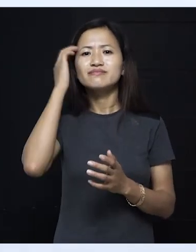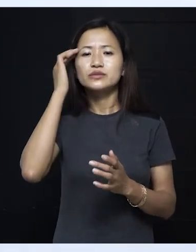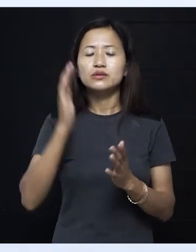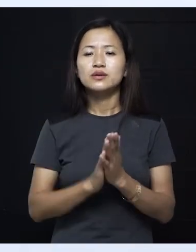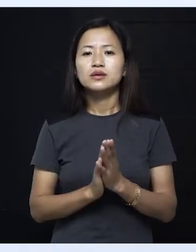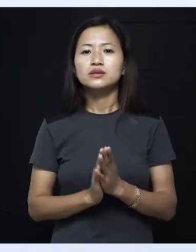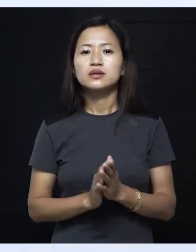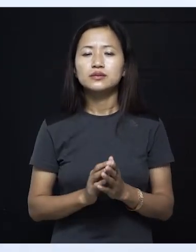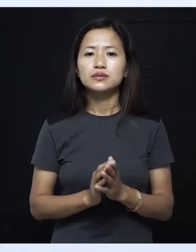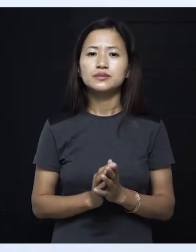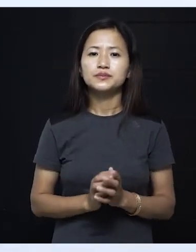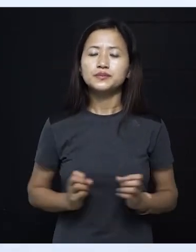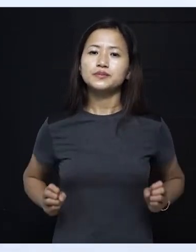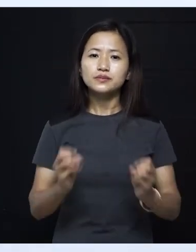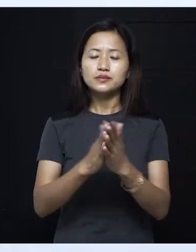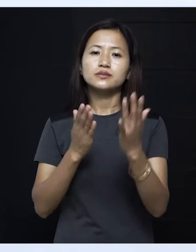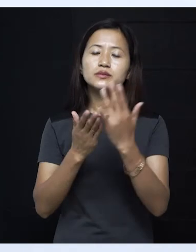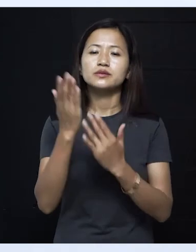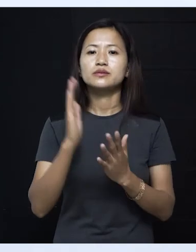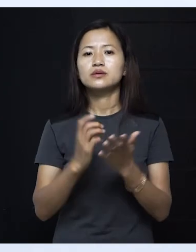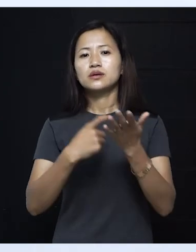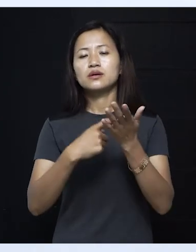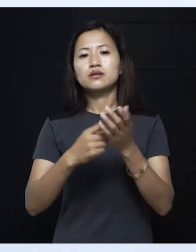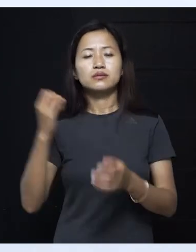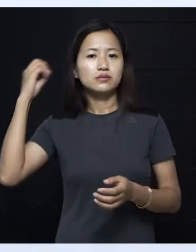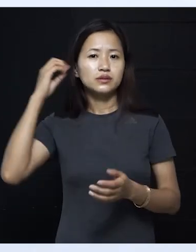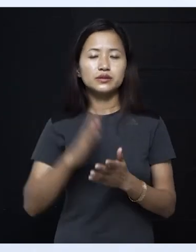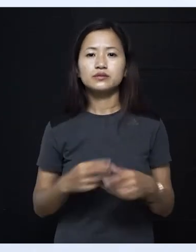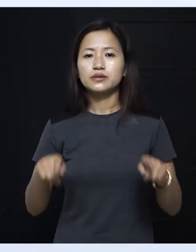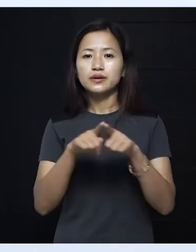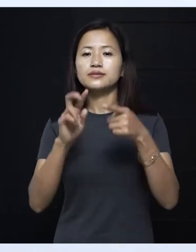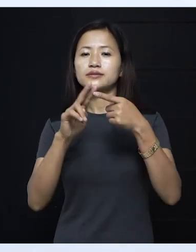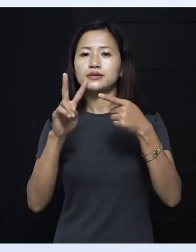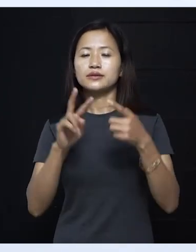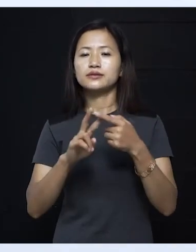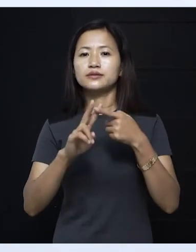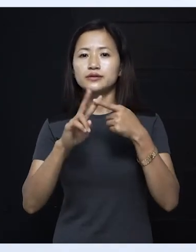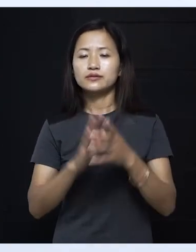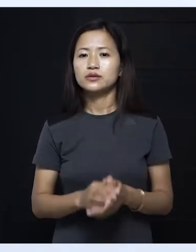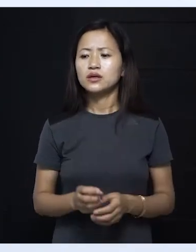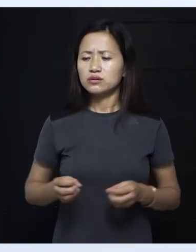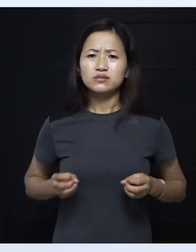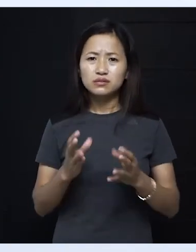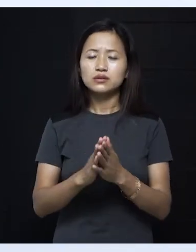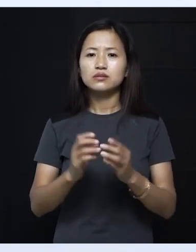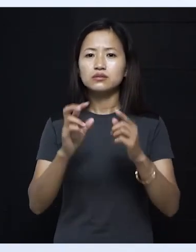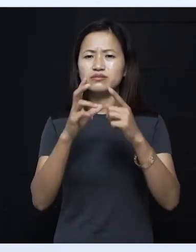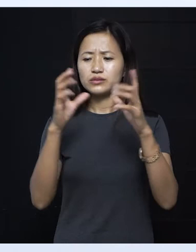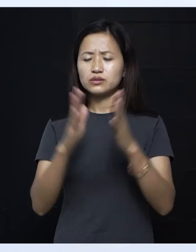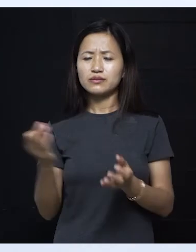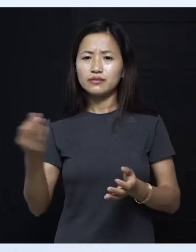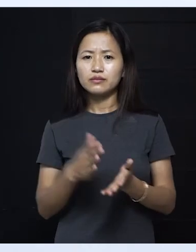they also started through this radio and television, they also started broadcasting all those